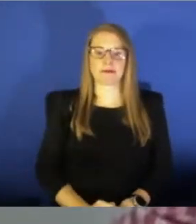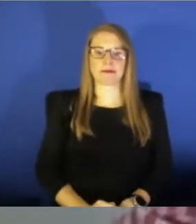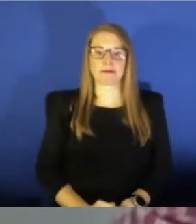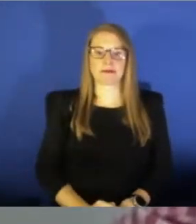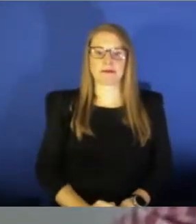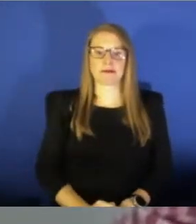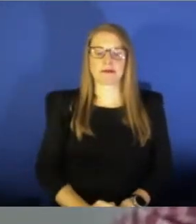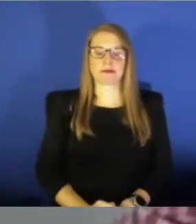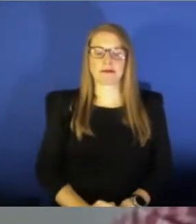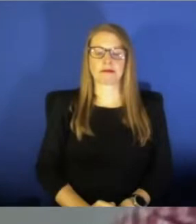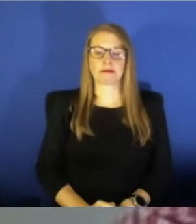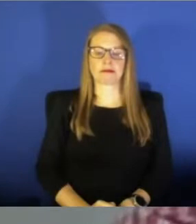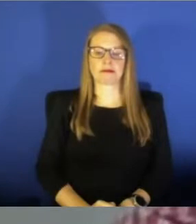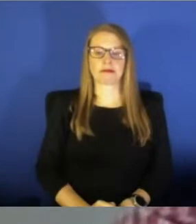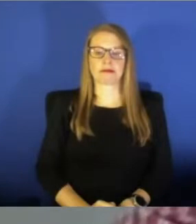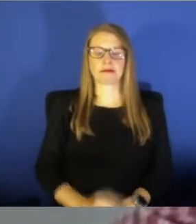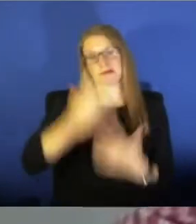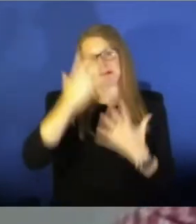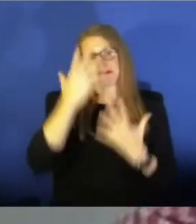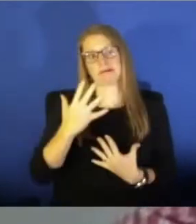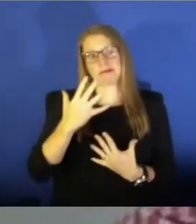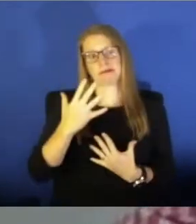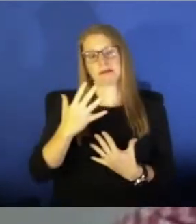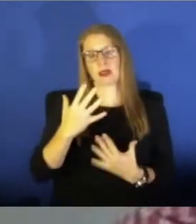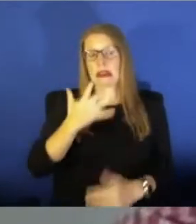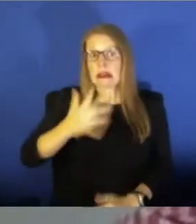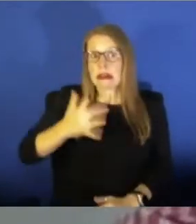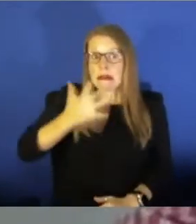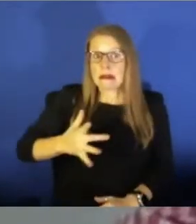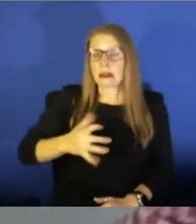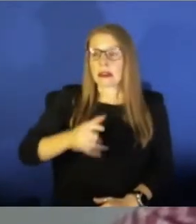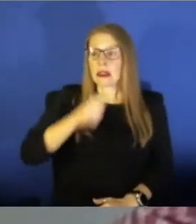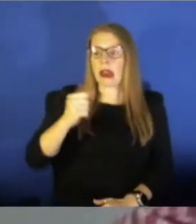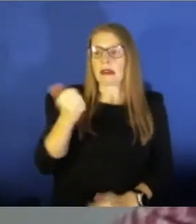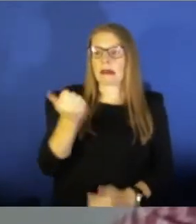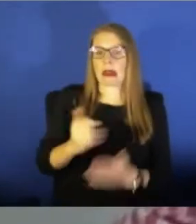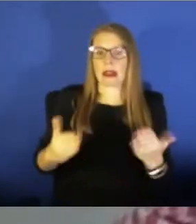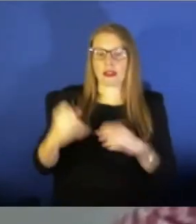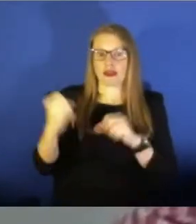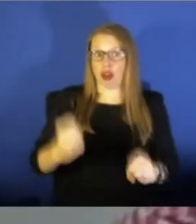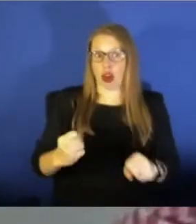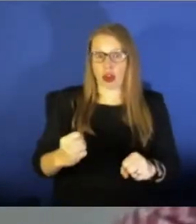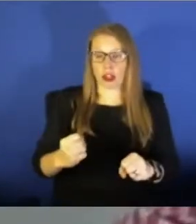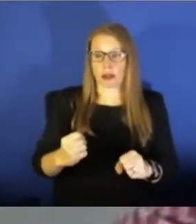will do anything to chase a high, and they tend to pay attention to what they can